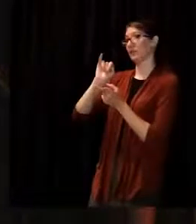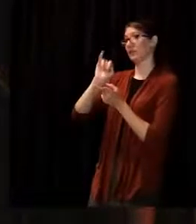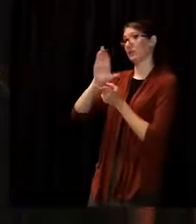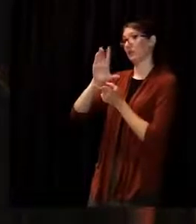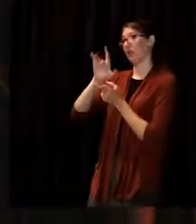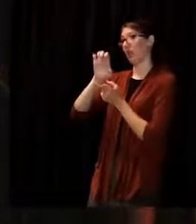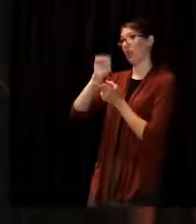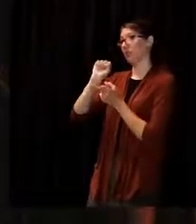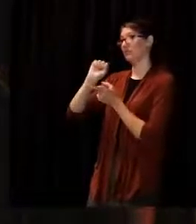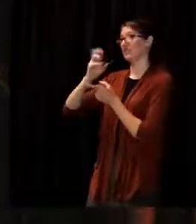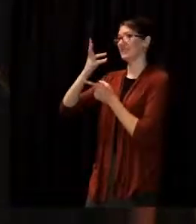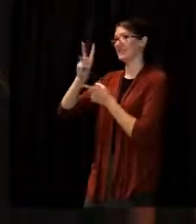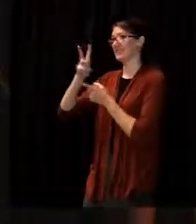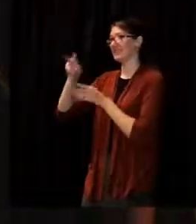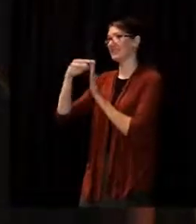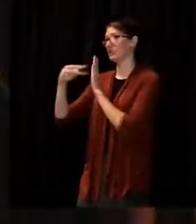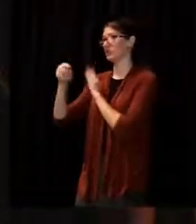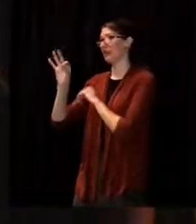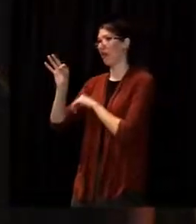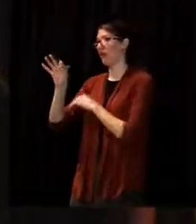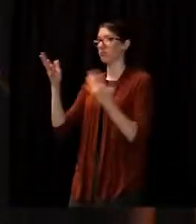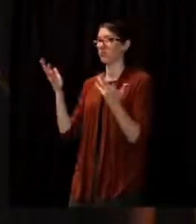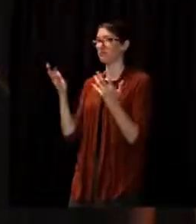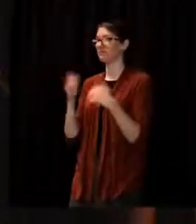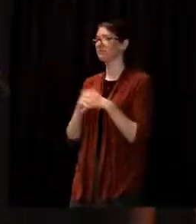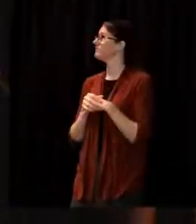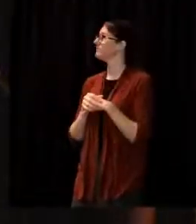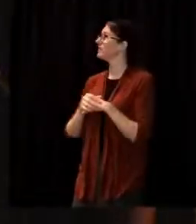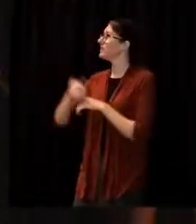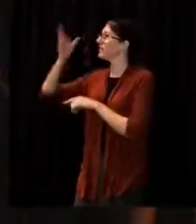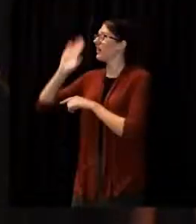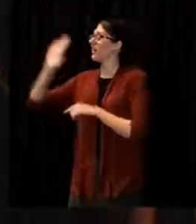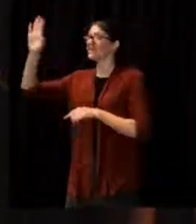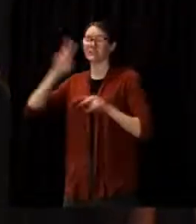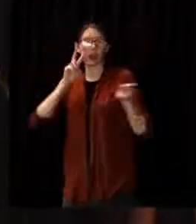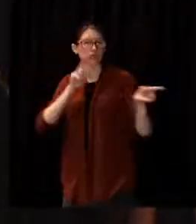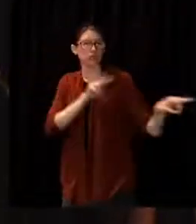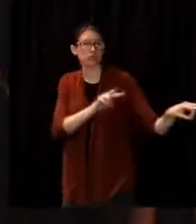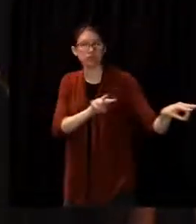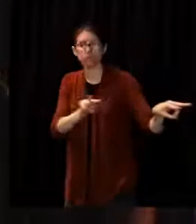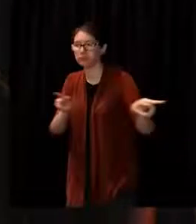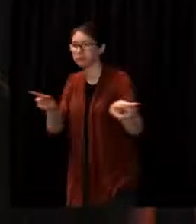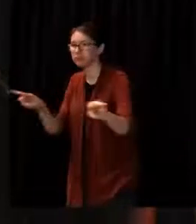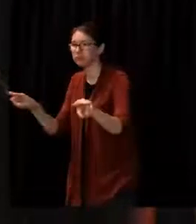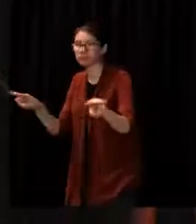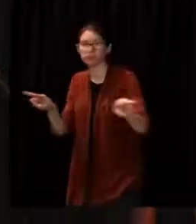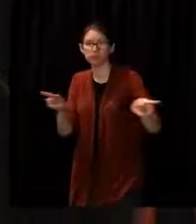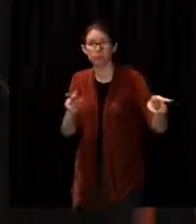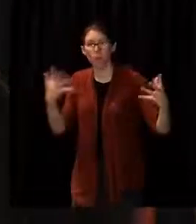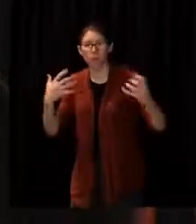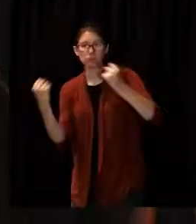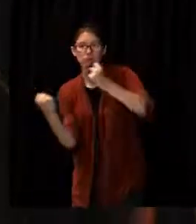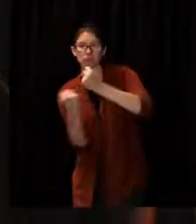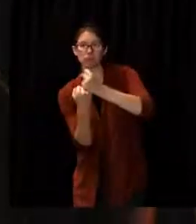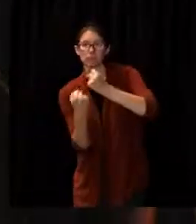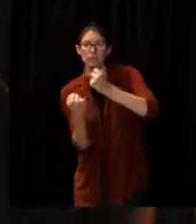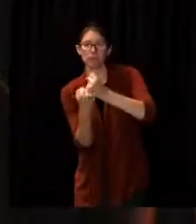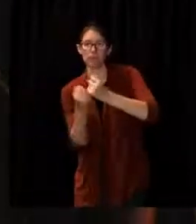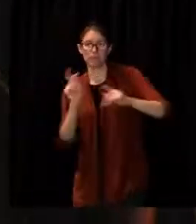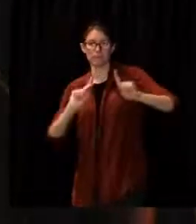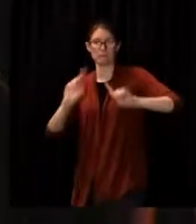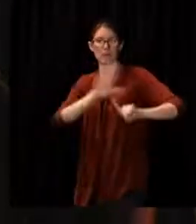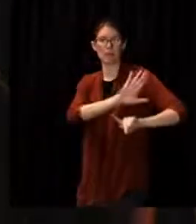9. Here we go. For the eyes of the Lord move to and fro throughout the earth, that he may strongly support those whose